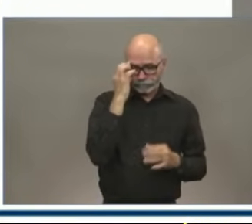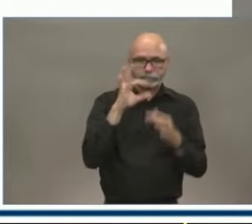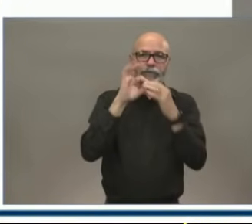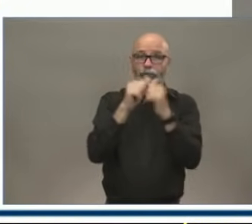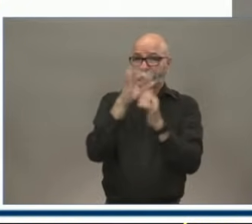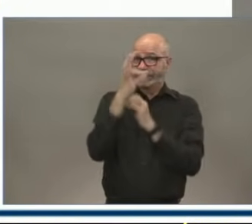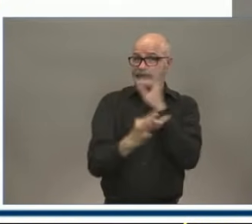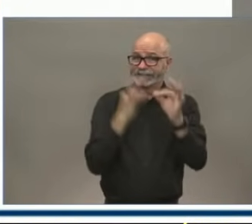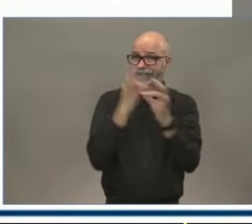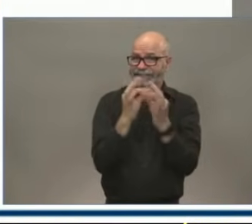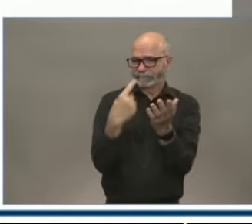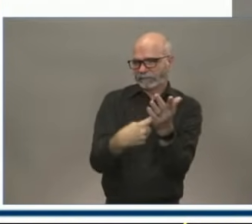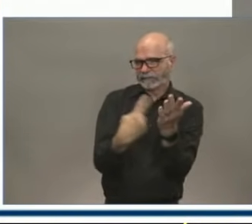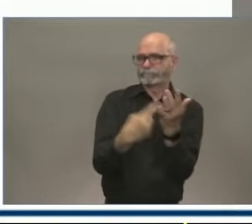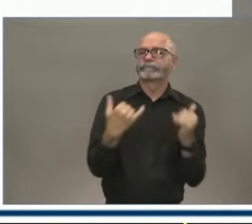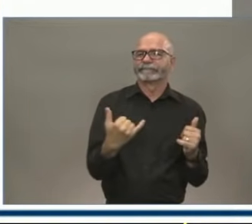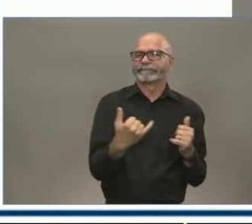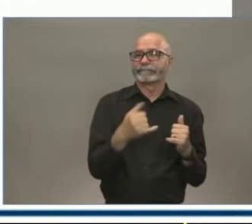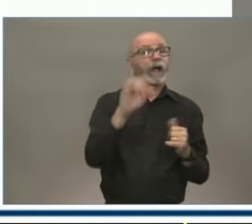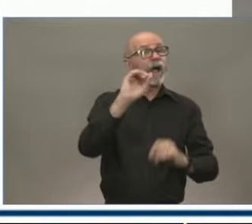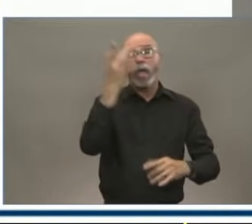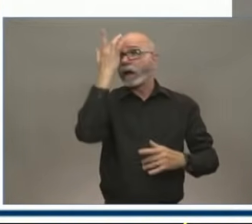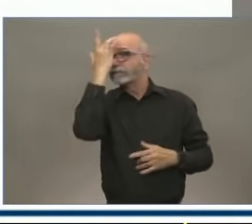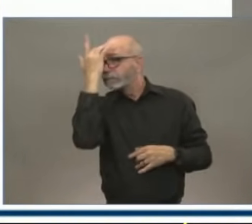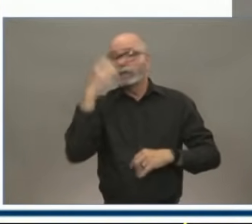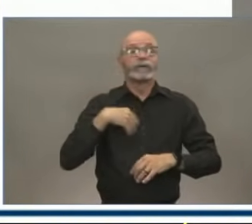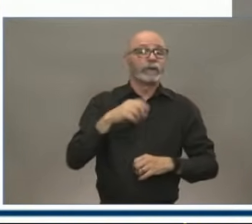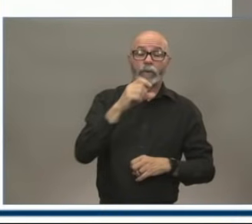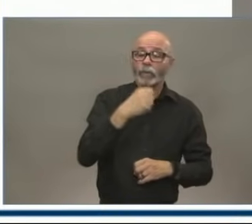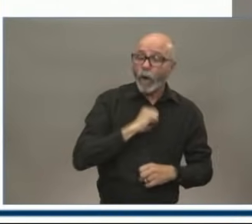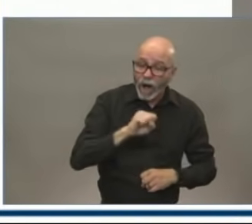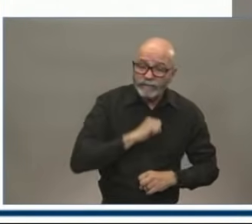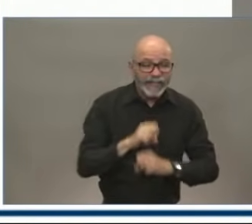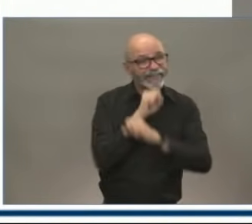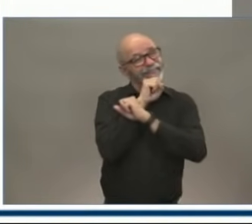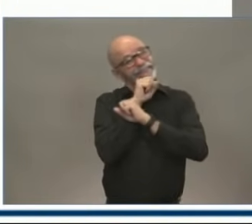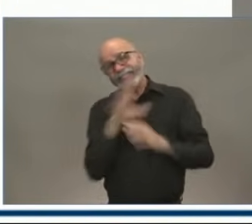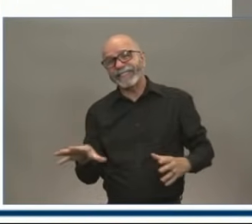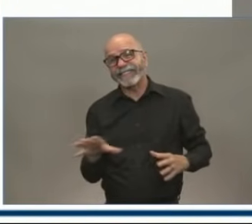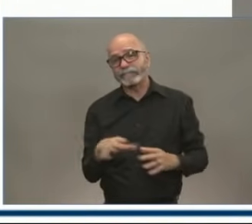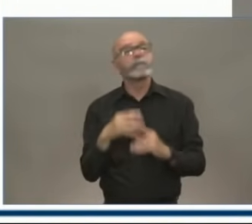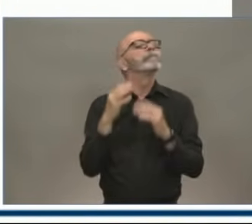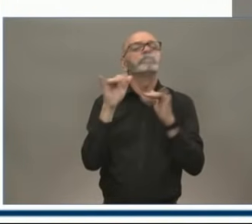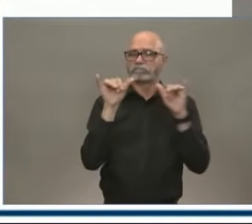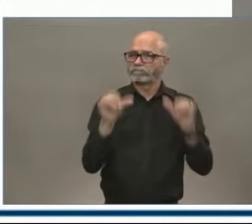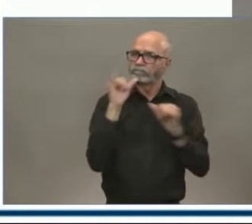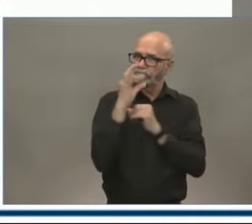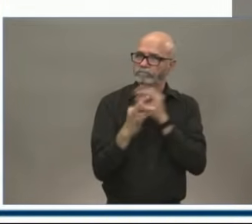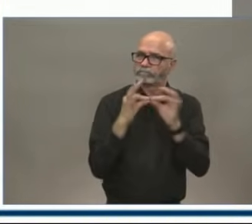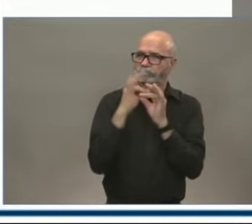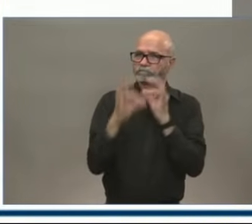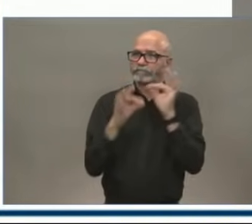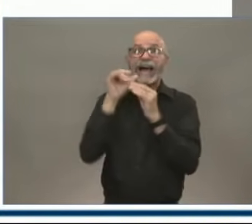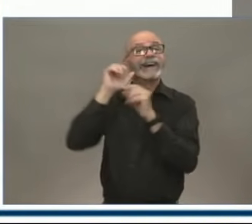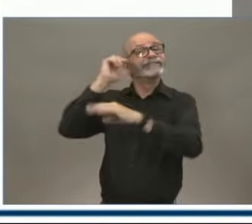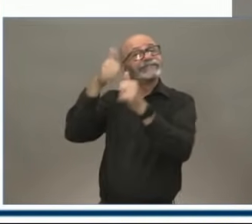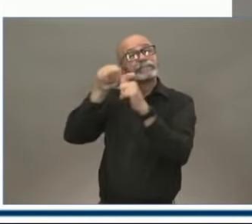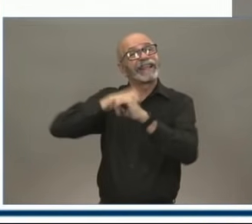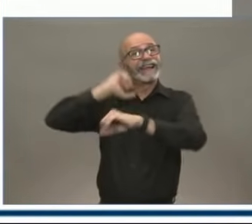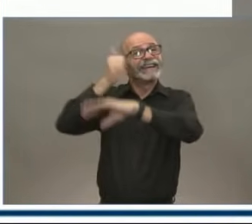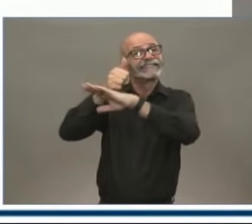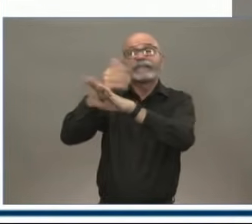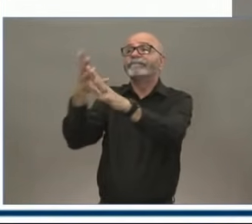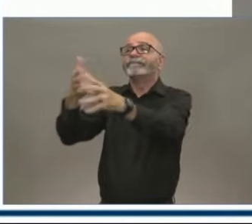strategy, which includes 3 important new elements. First, the rapid testing pop-ups, which have been in